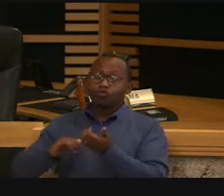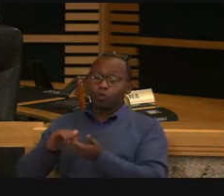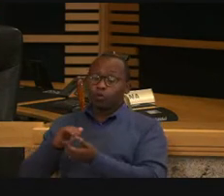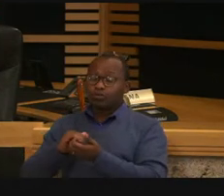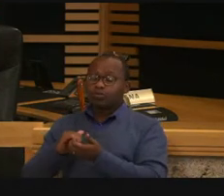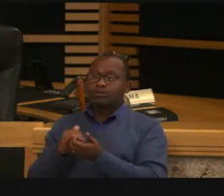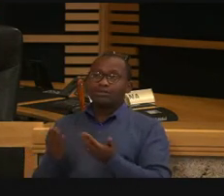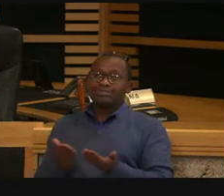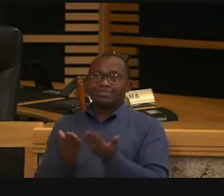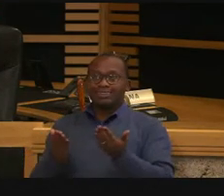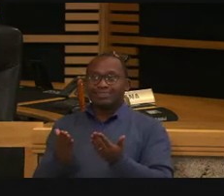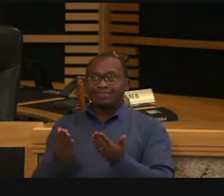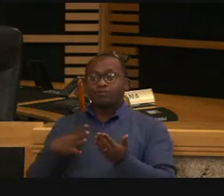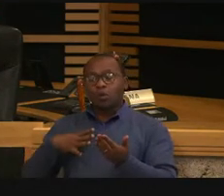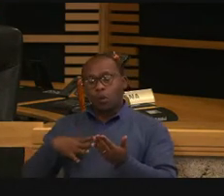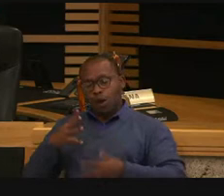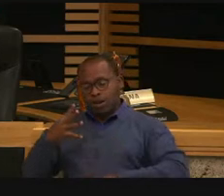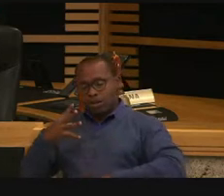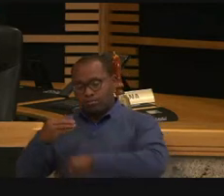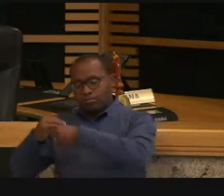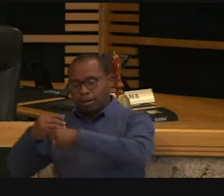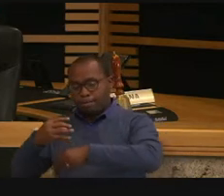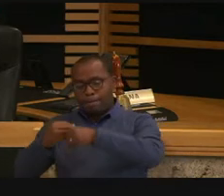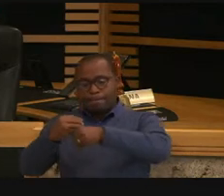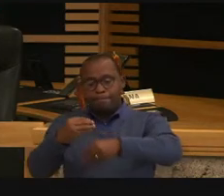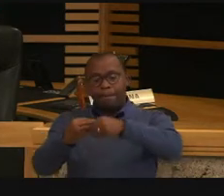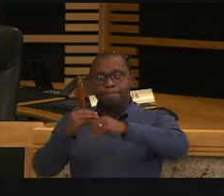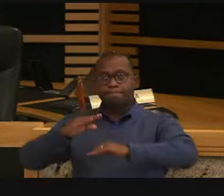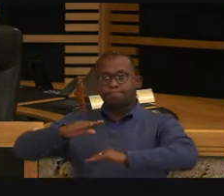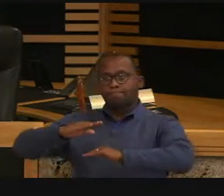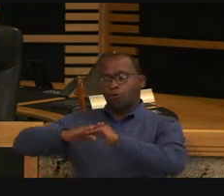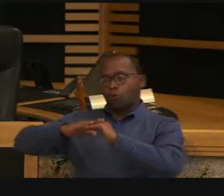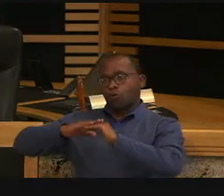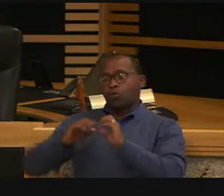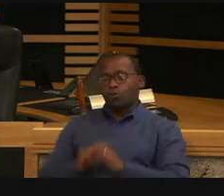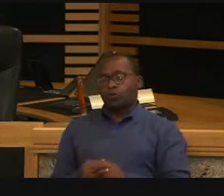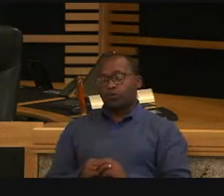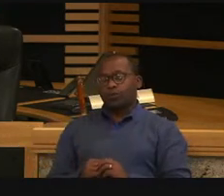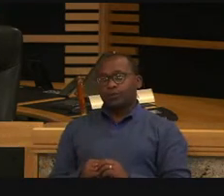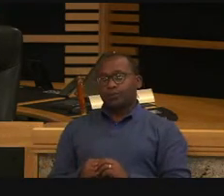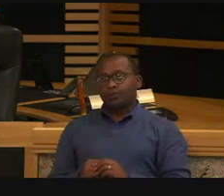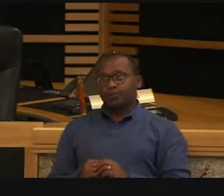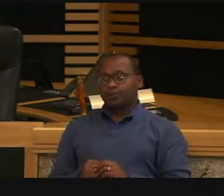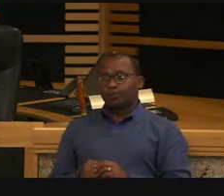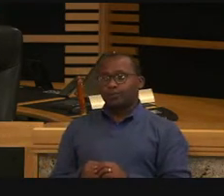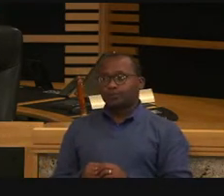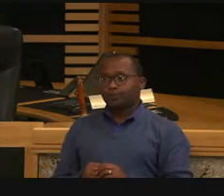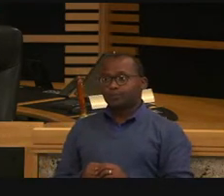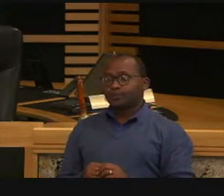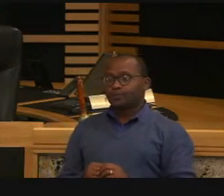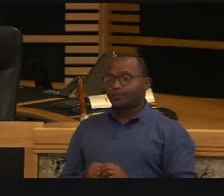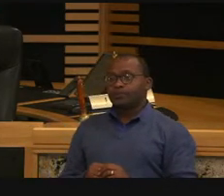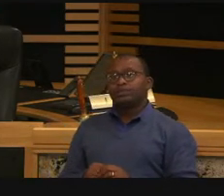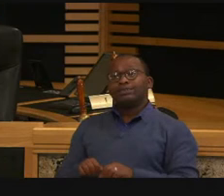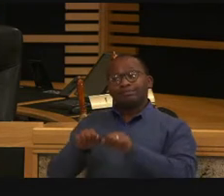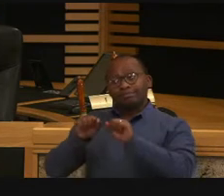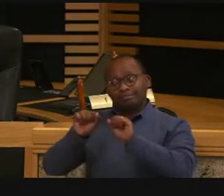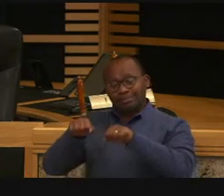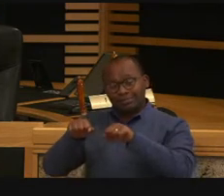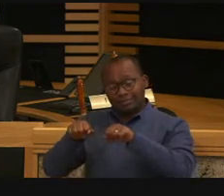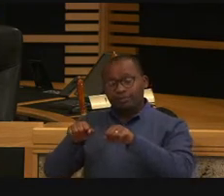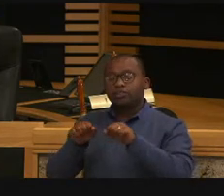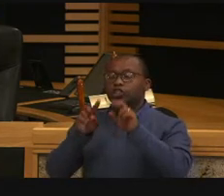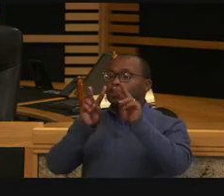working environment of traffic officers that are responsible to manage the public roads will be improved